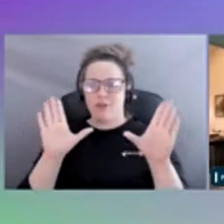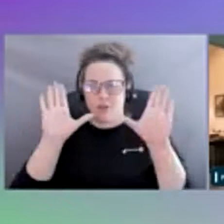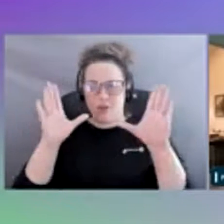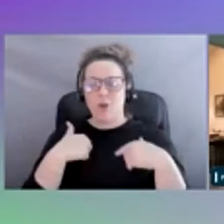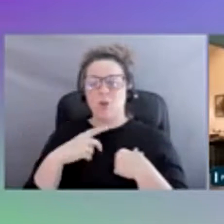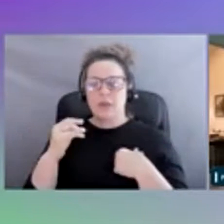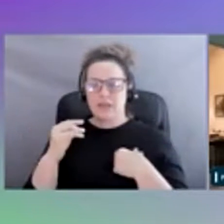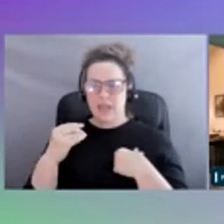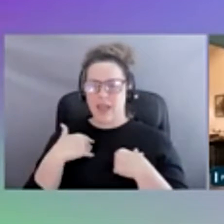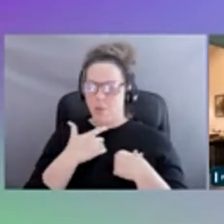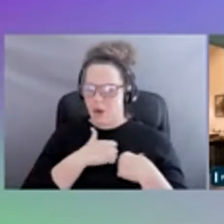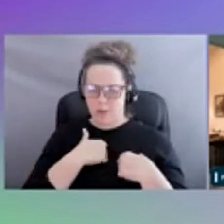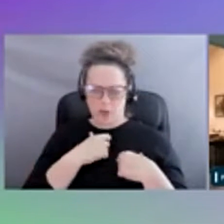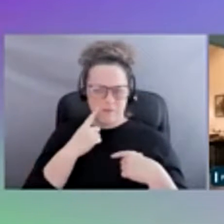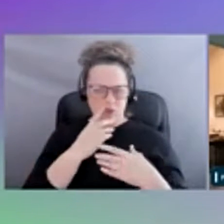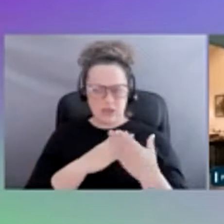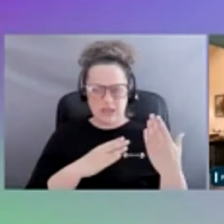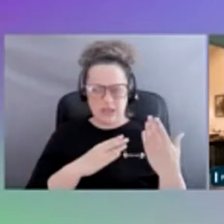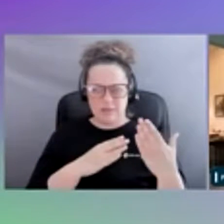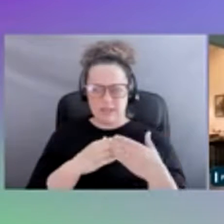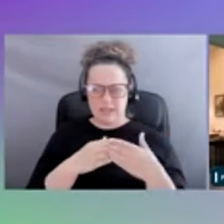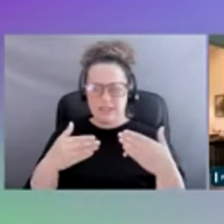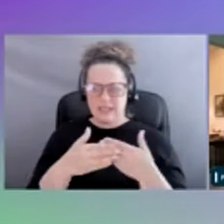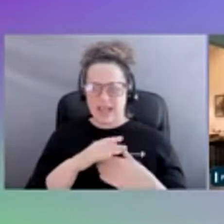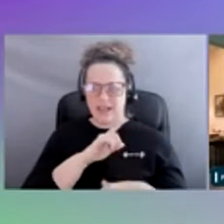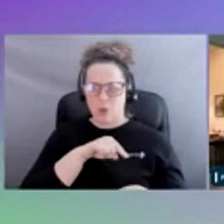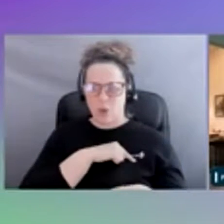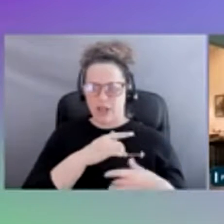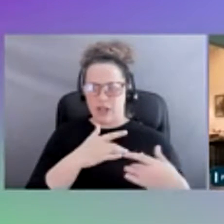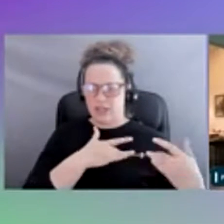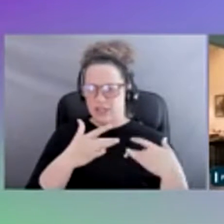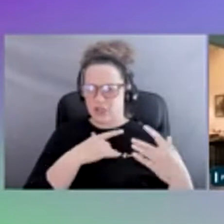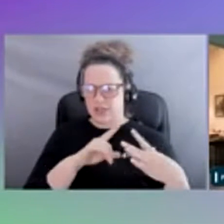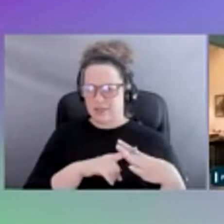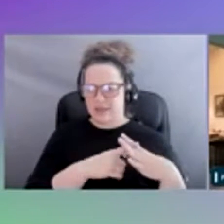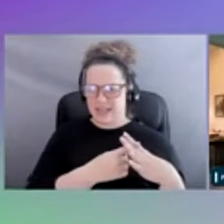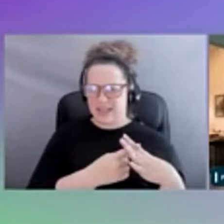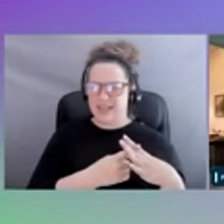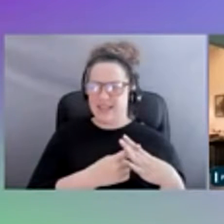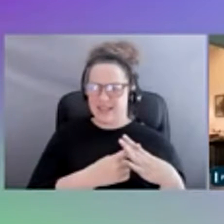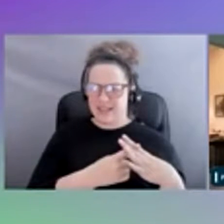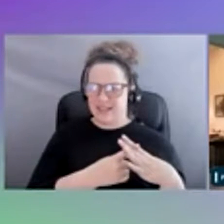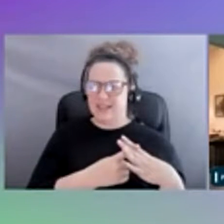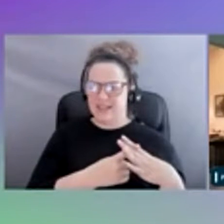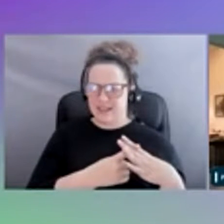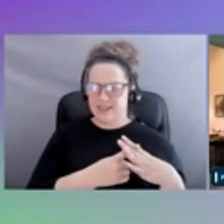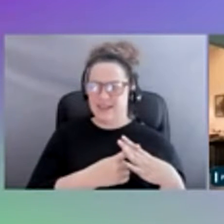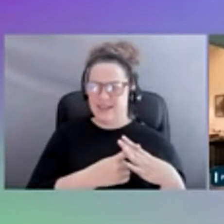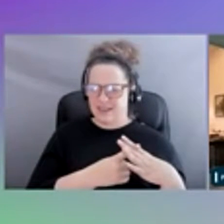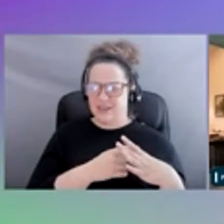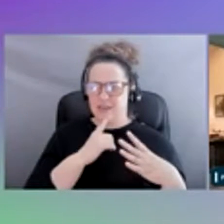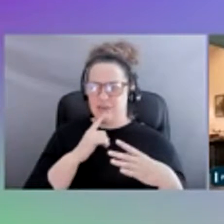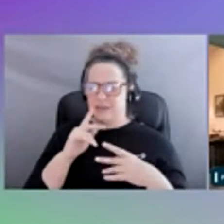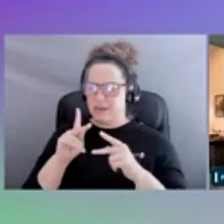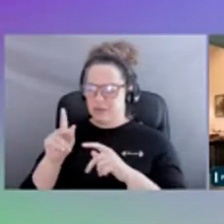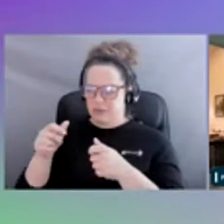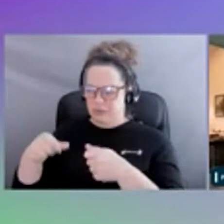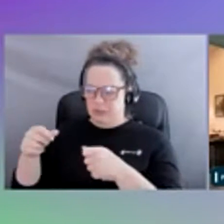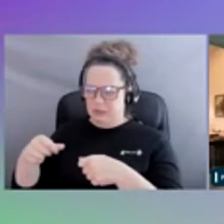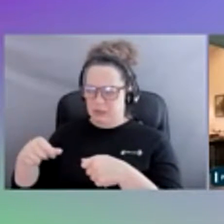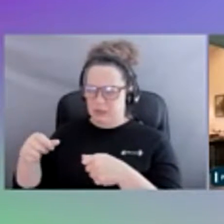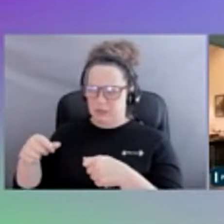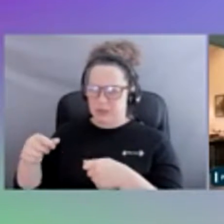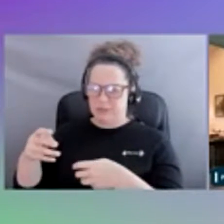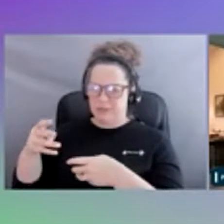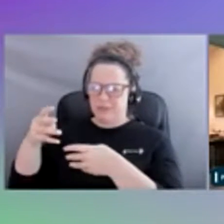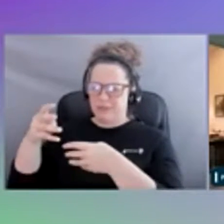have. I want to apologize for some slide quality concerns at the beginning that dominated the discussion, but just for a few minutes, and